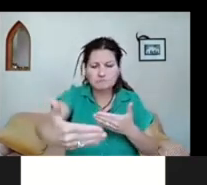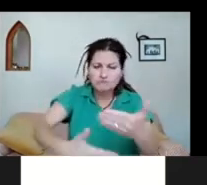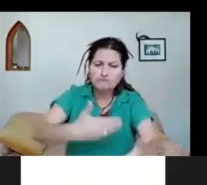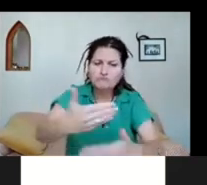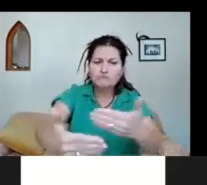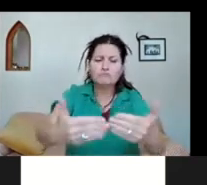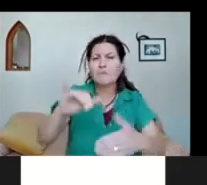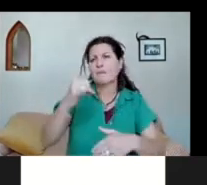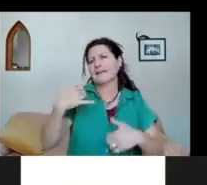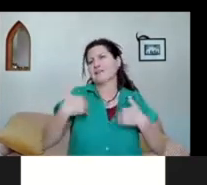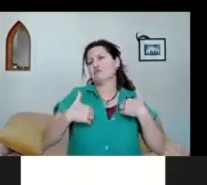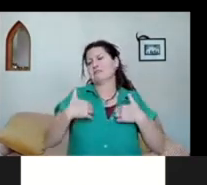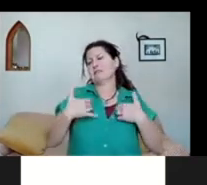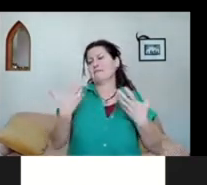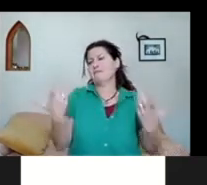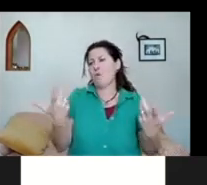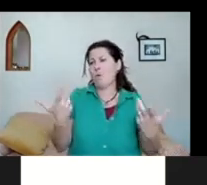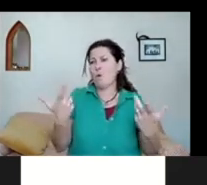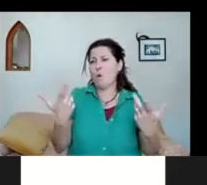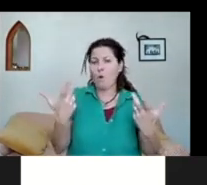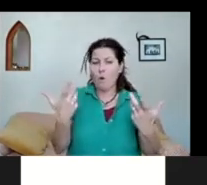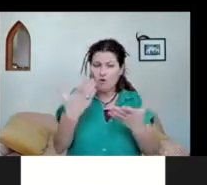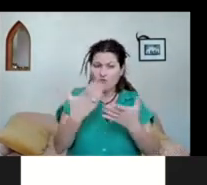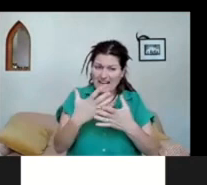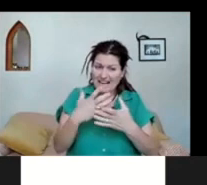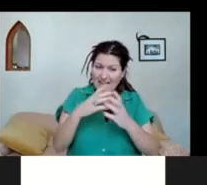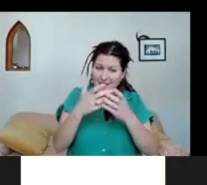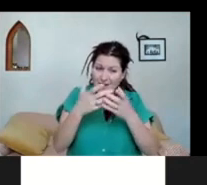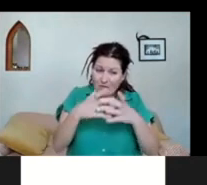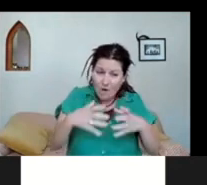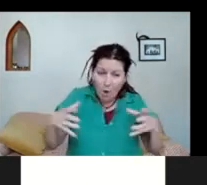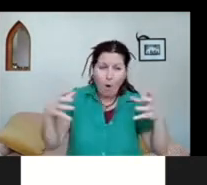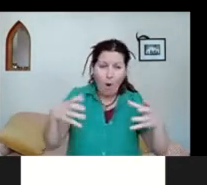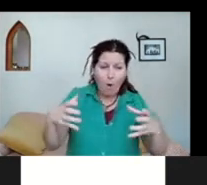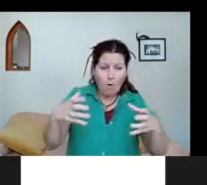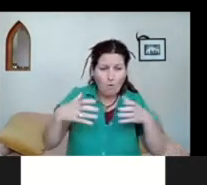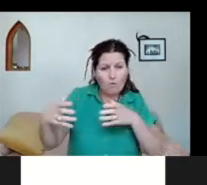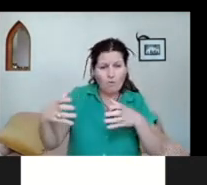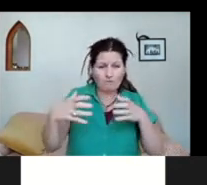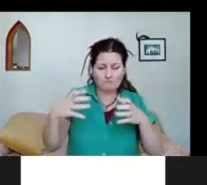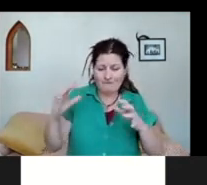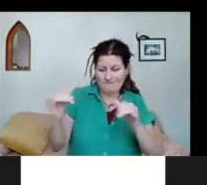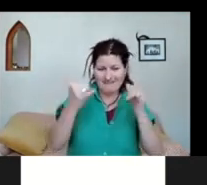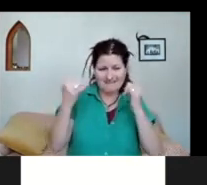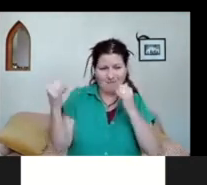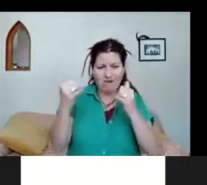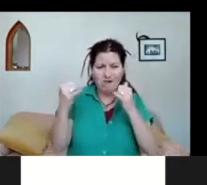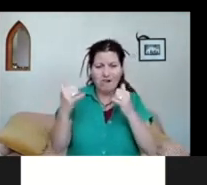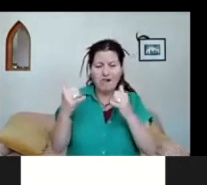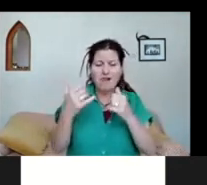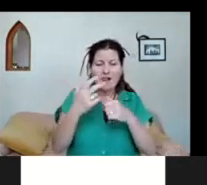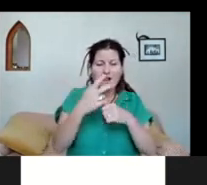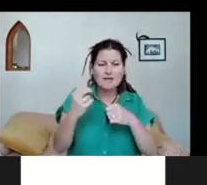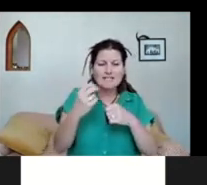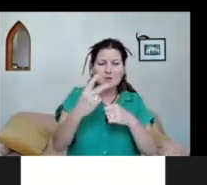interesting for the whole festival of Lewisham 2022 to have a sort of central directory